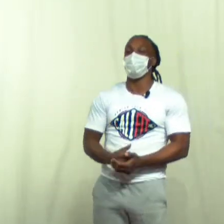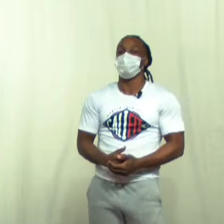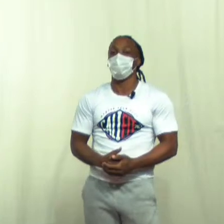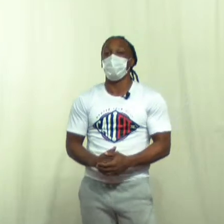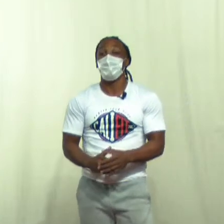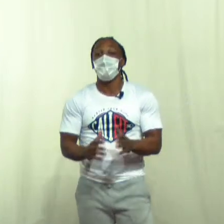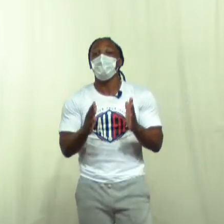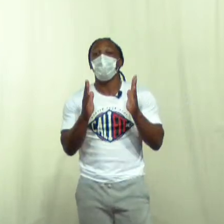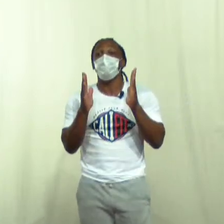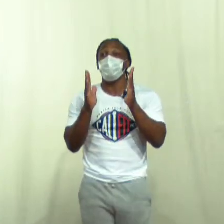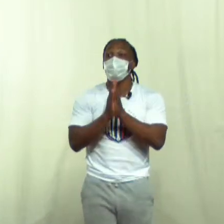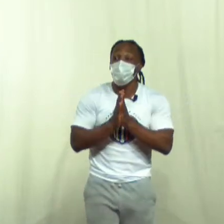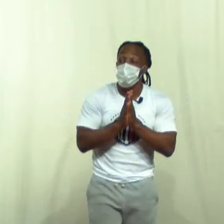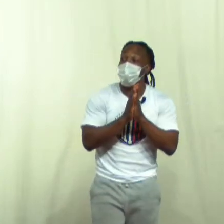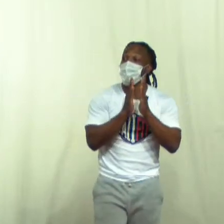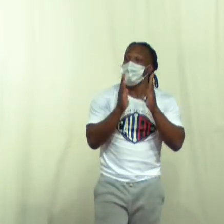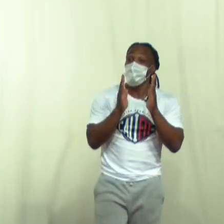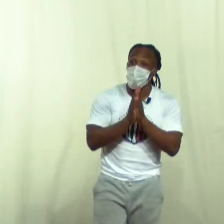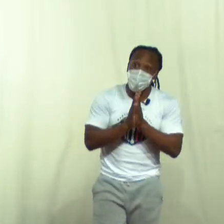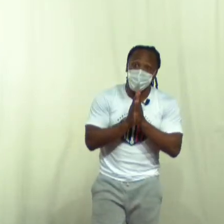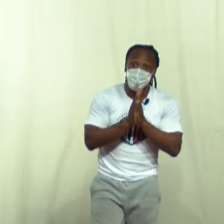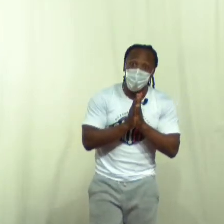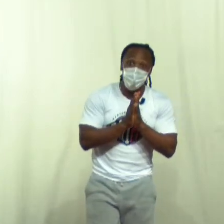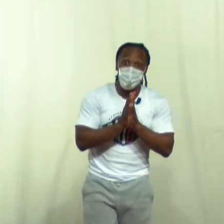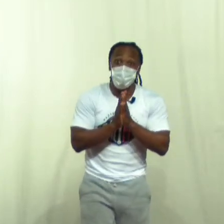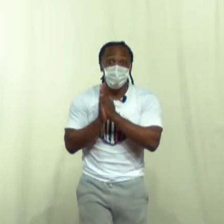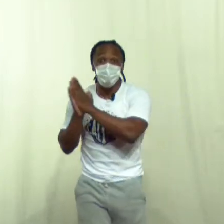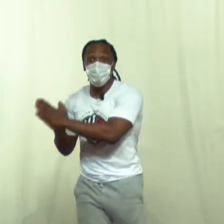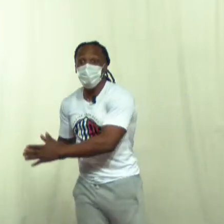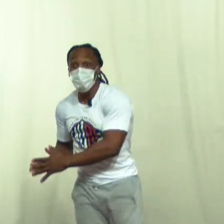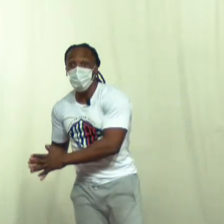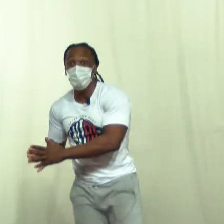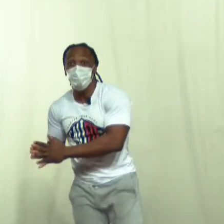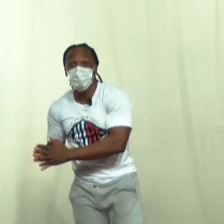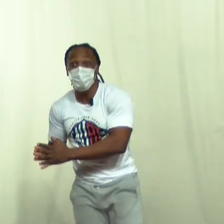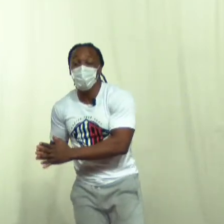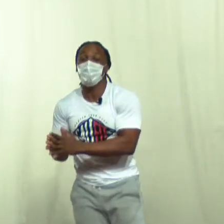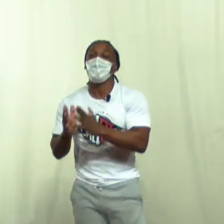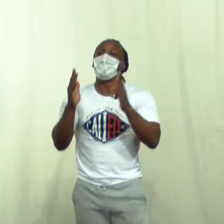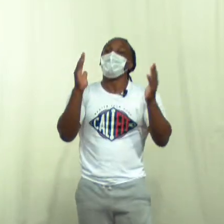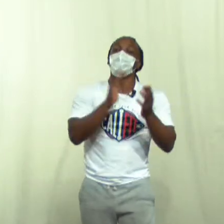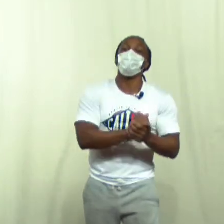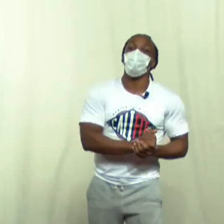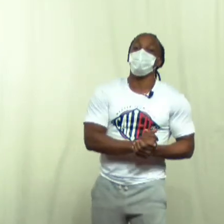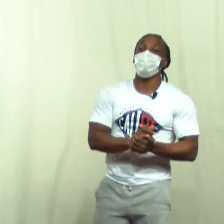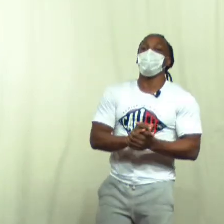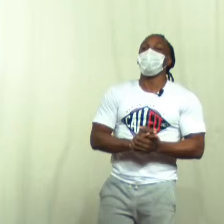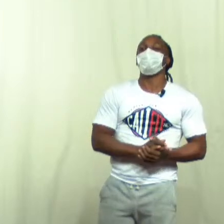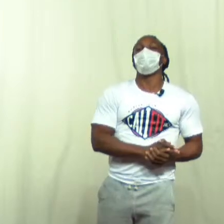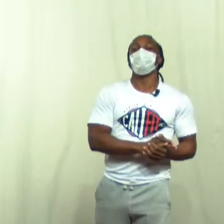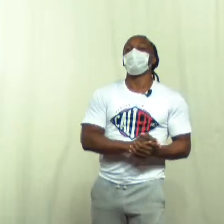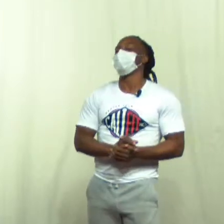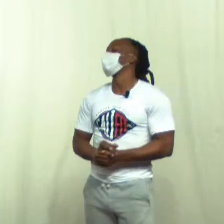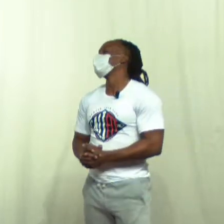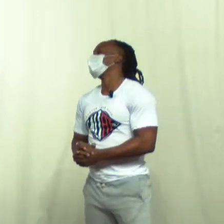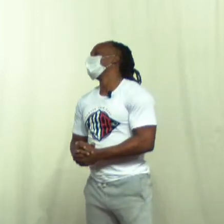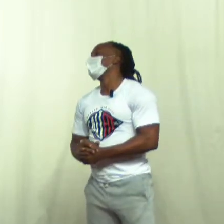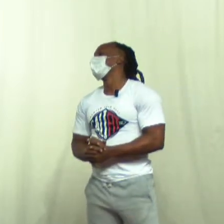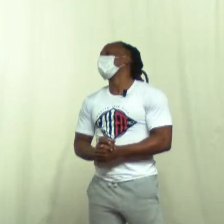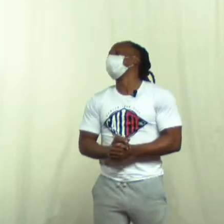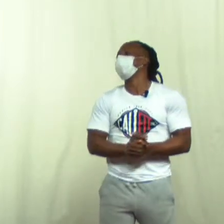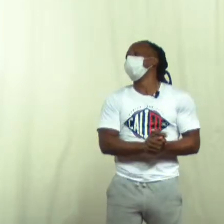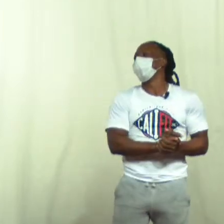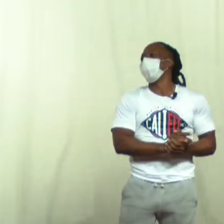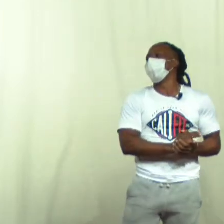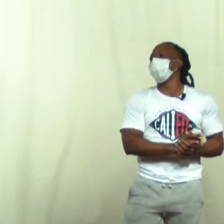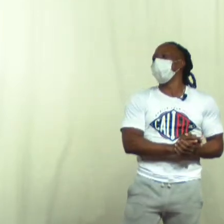Facebook Right. and Instagram. We have something brilliant in store for you guys. Person don't even know what it is that we're doing yet. Look forward to it in the next couple of weeks.